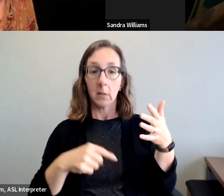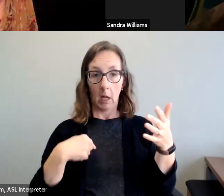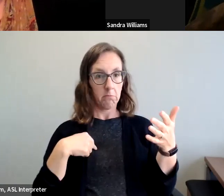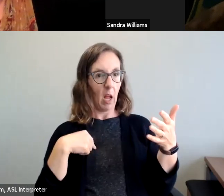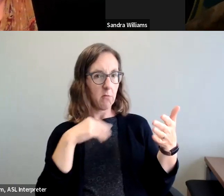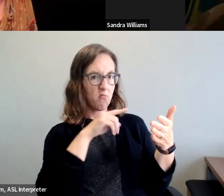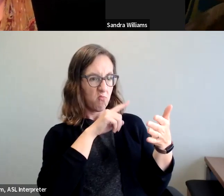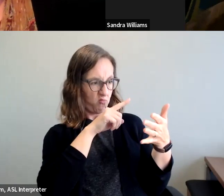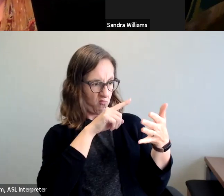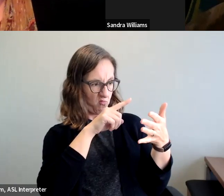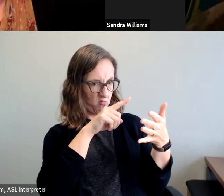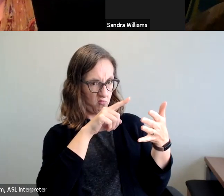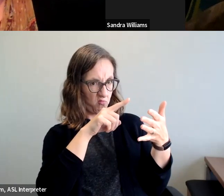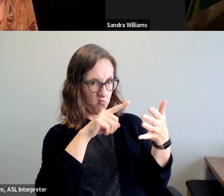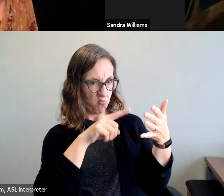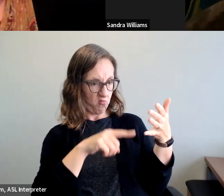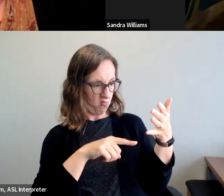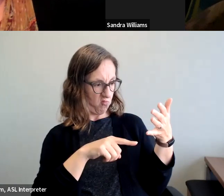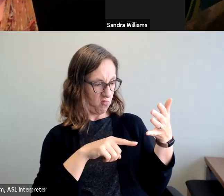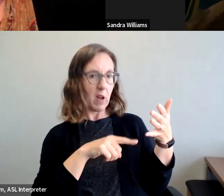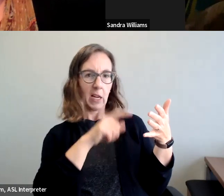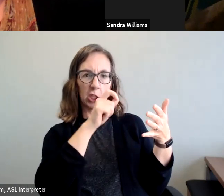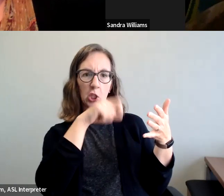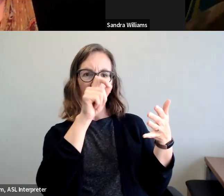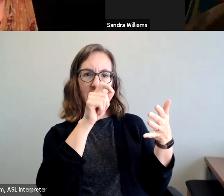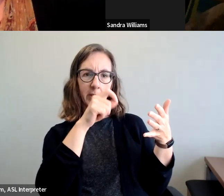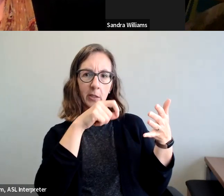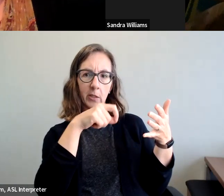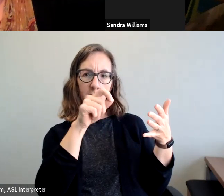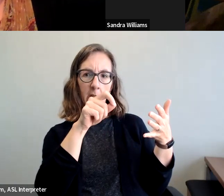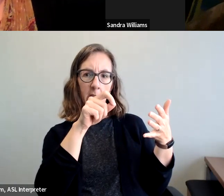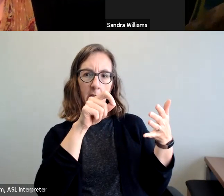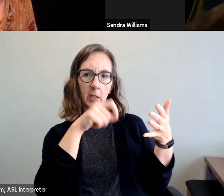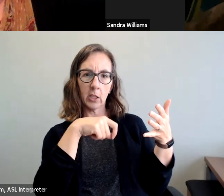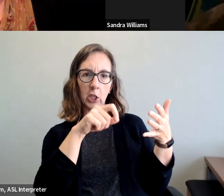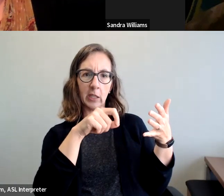there were a couple of things I checked. I said,